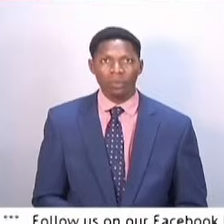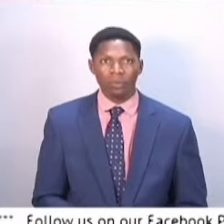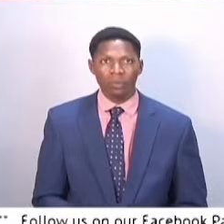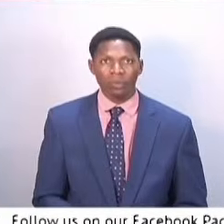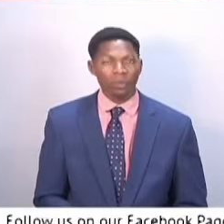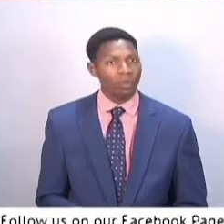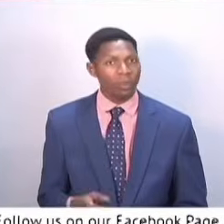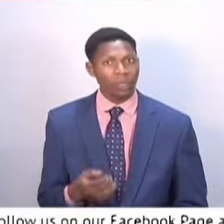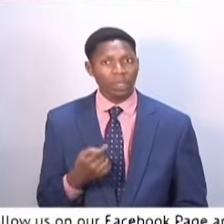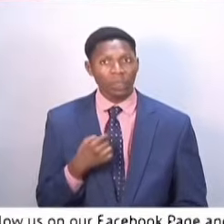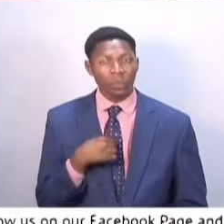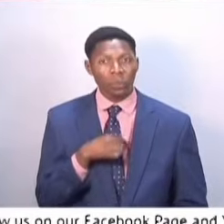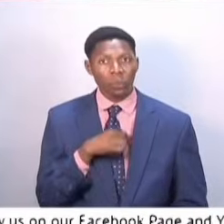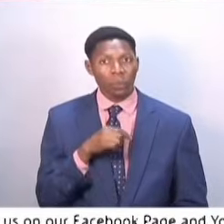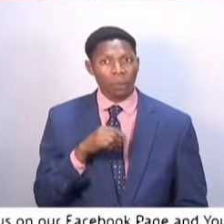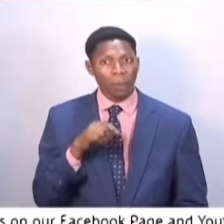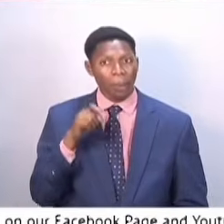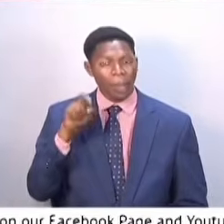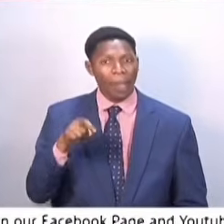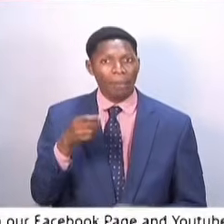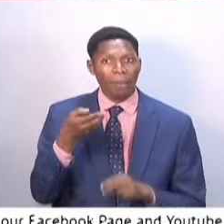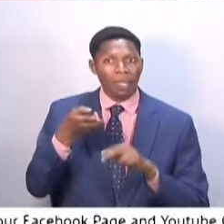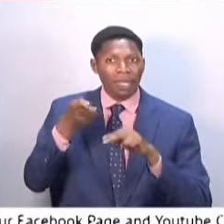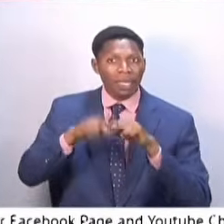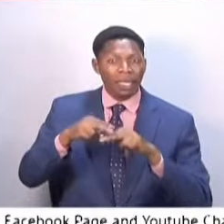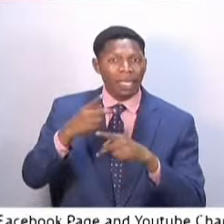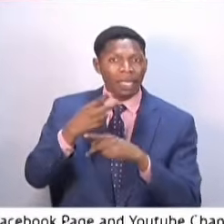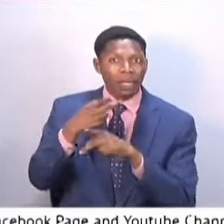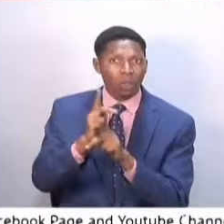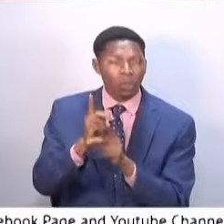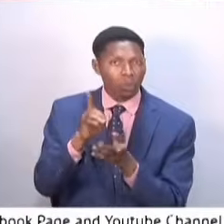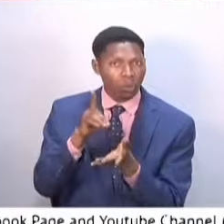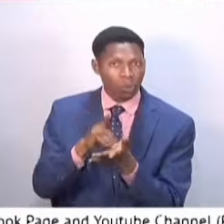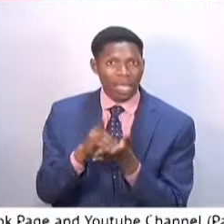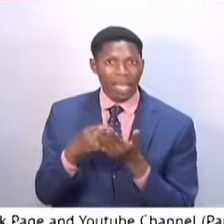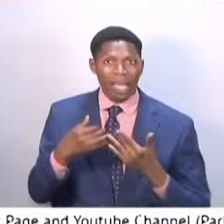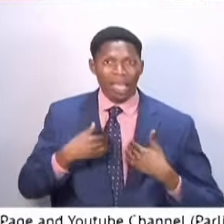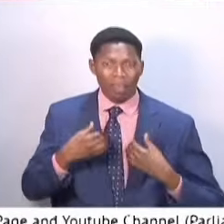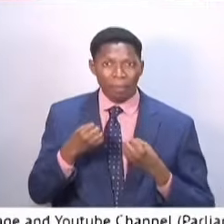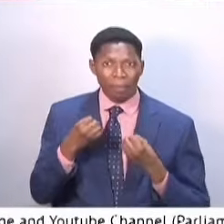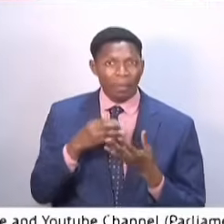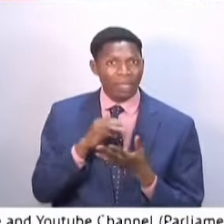need to increase the production of doctors. There are so many